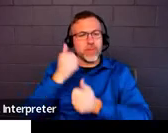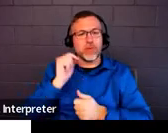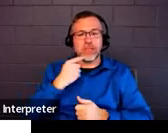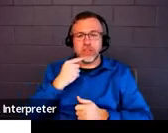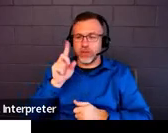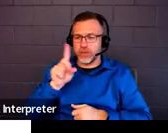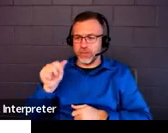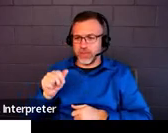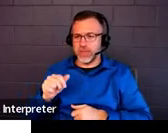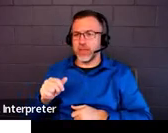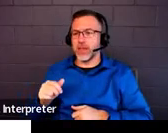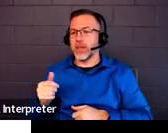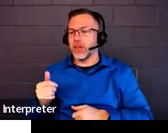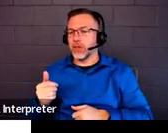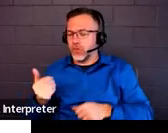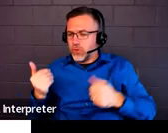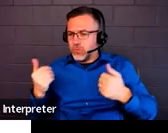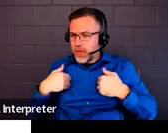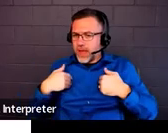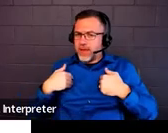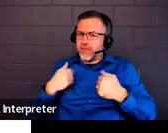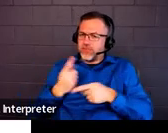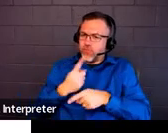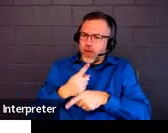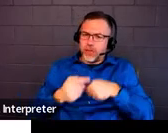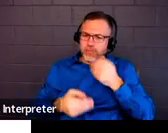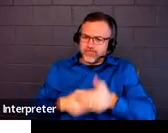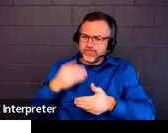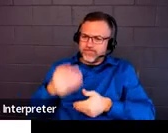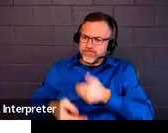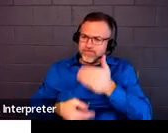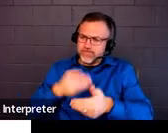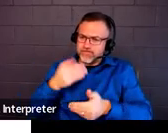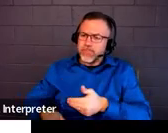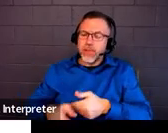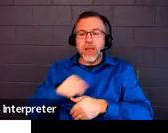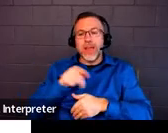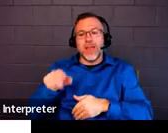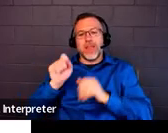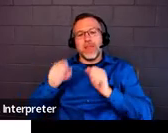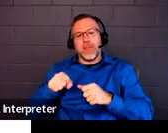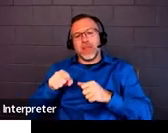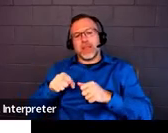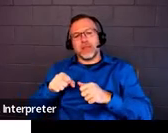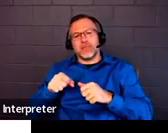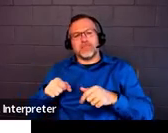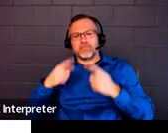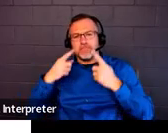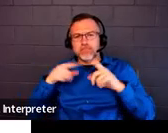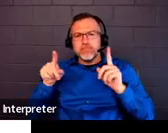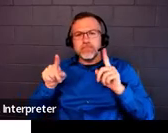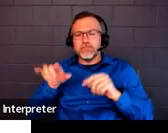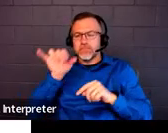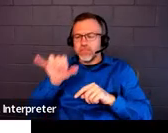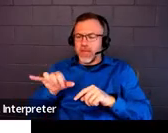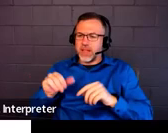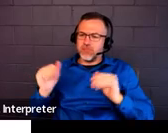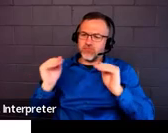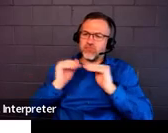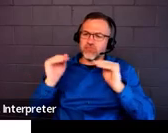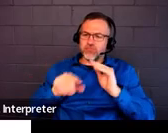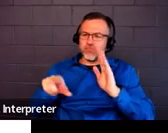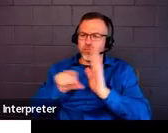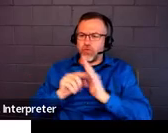have manageable steps towards continuing to reach for that grade level content.